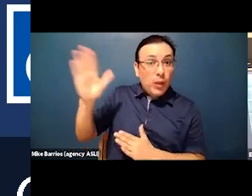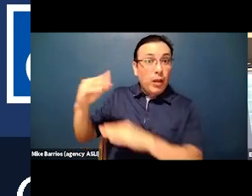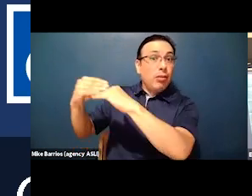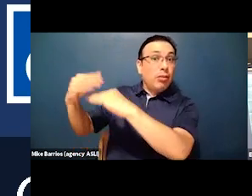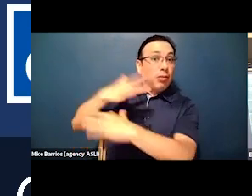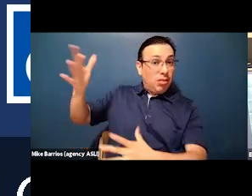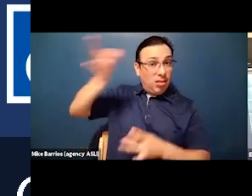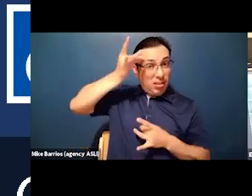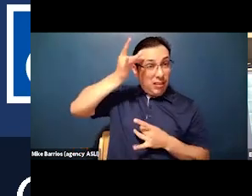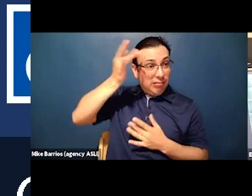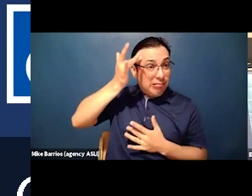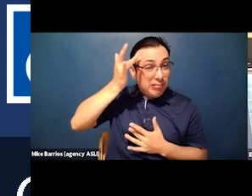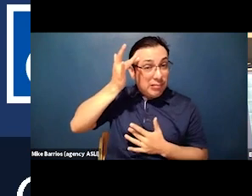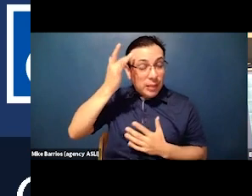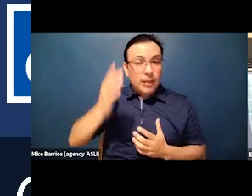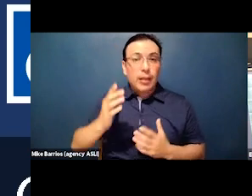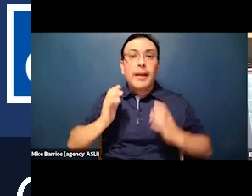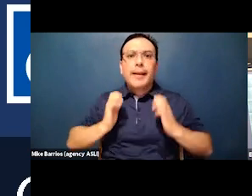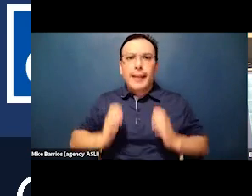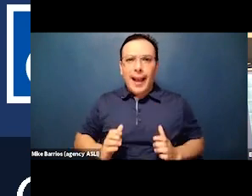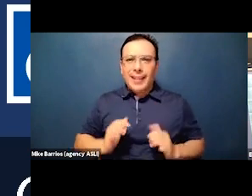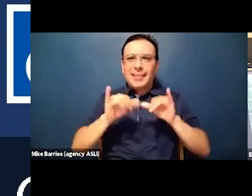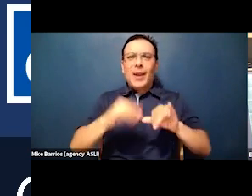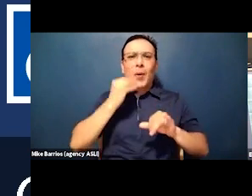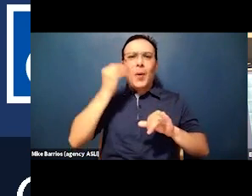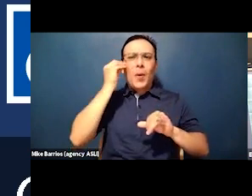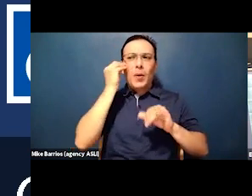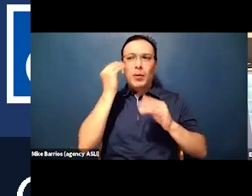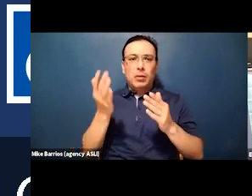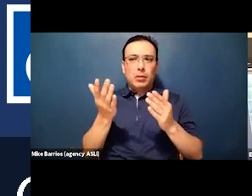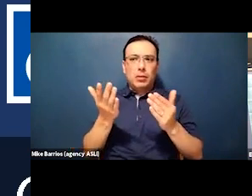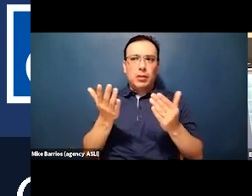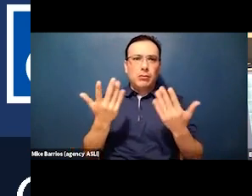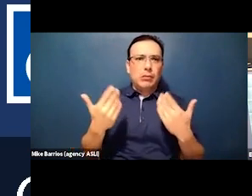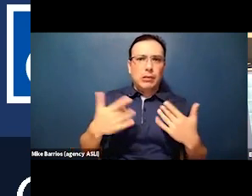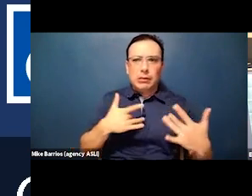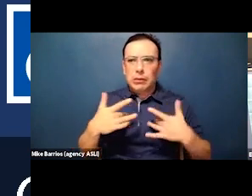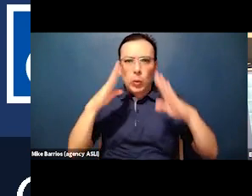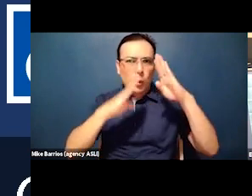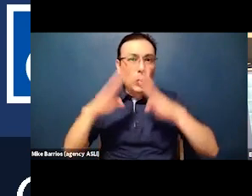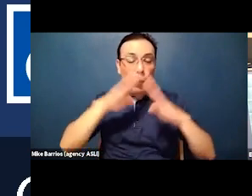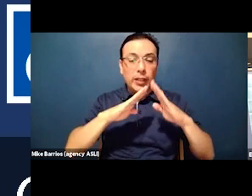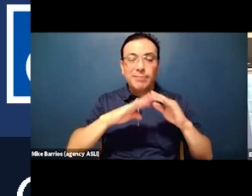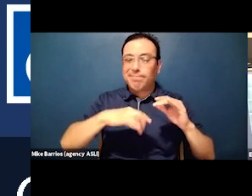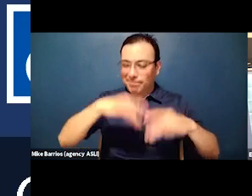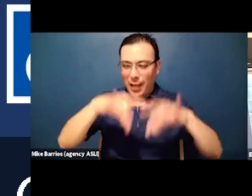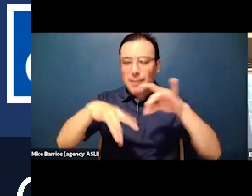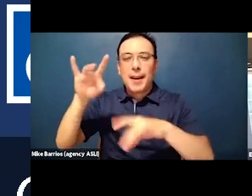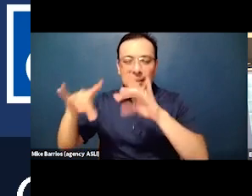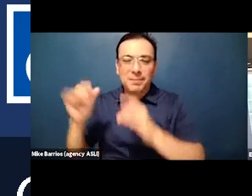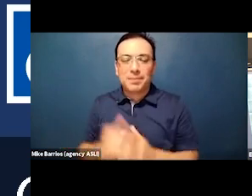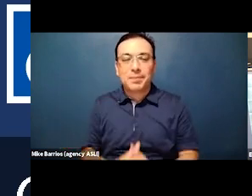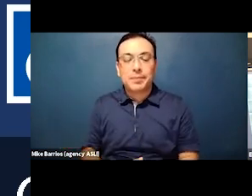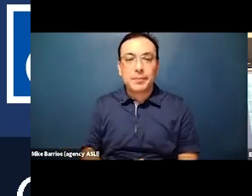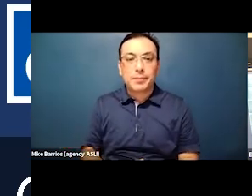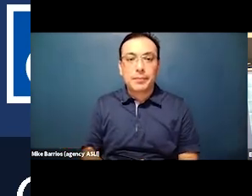what's going on. There was a lot of that concern coming to us as well. And also, for those that were unfortunate